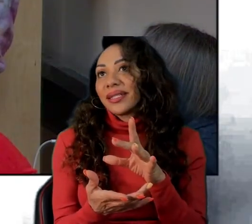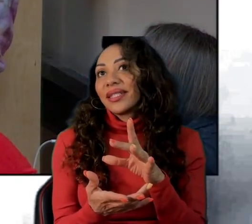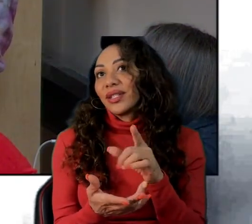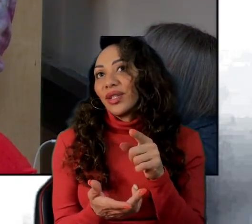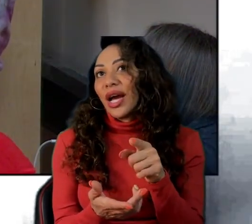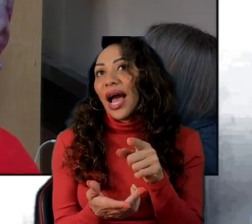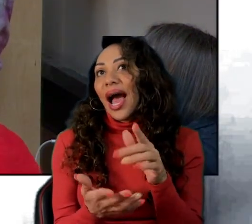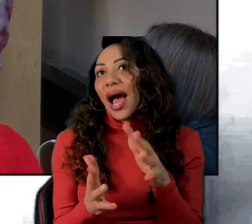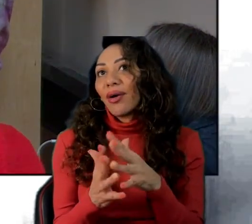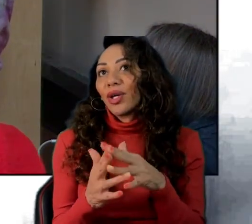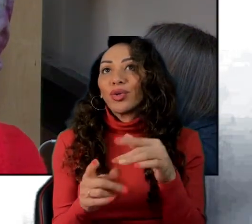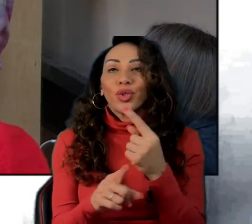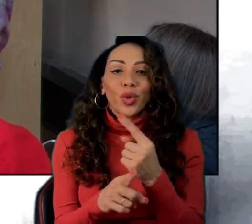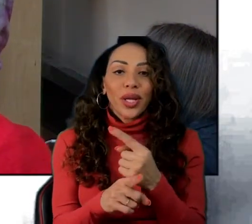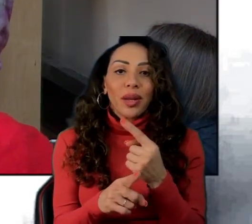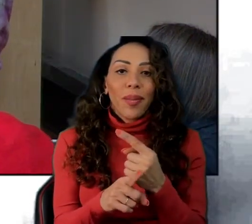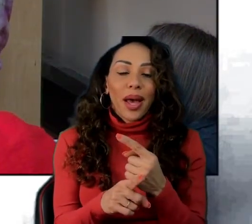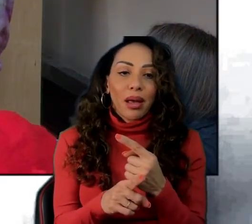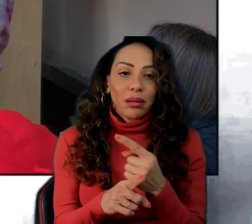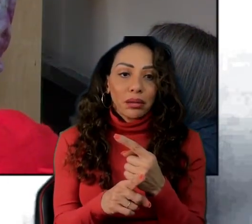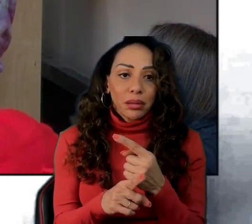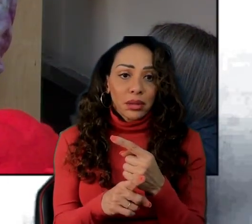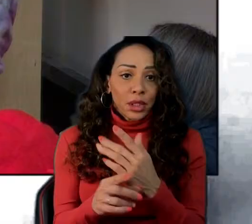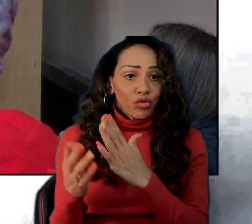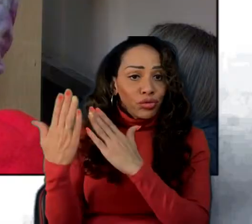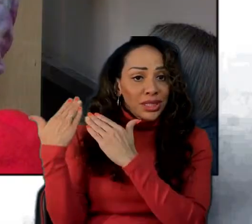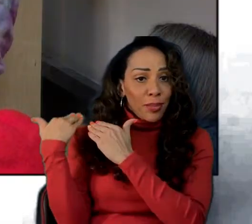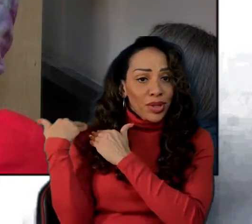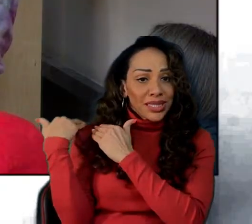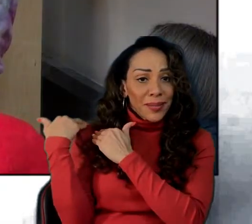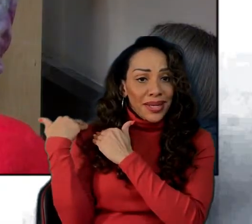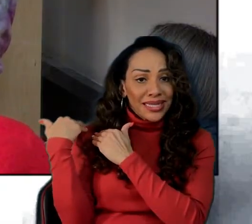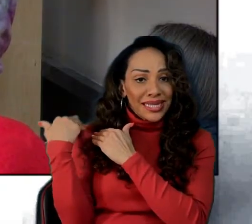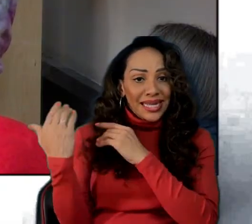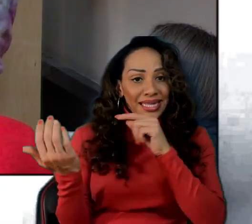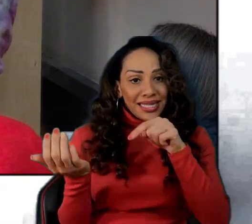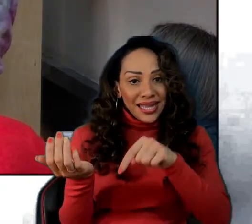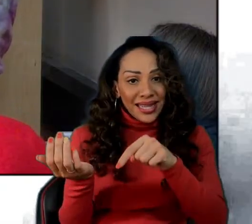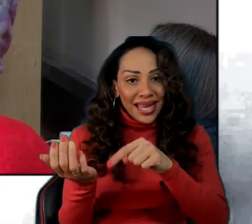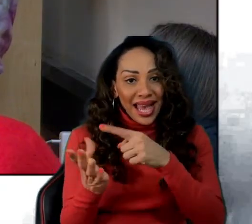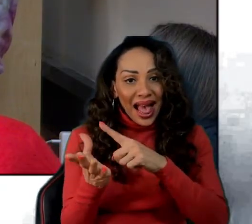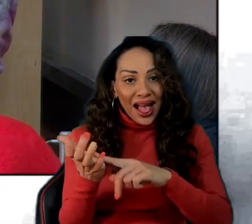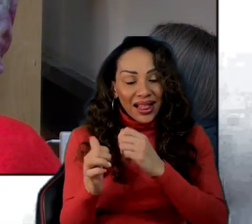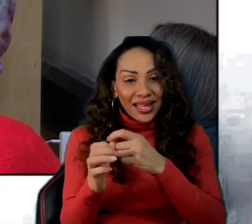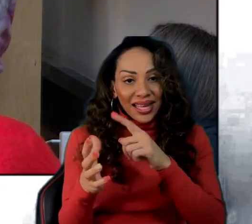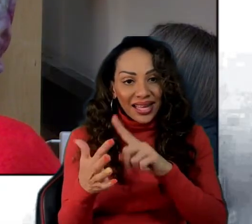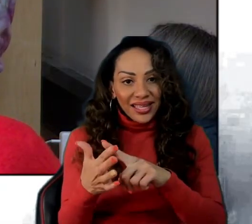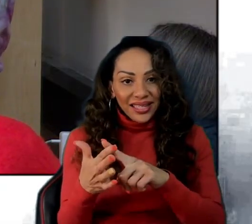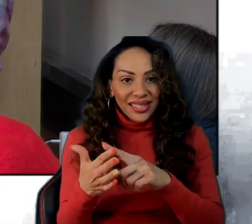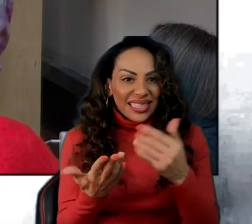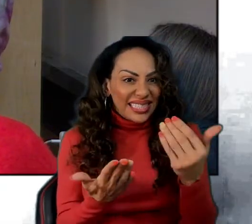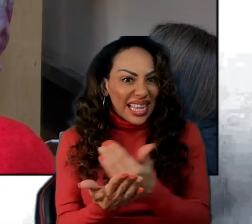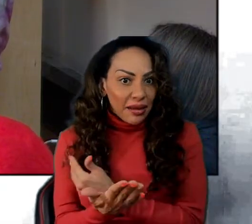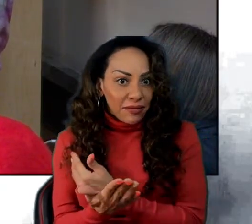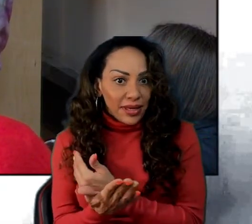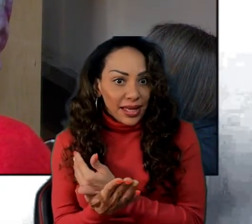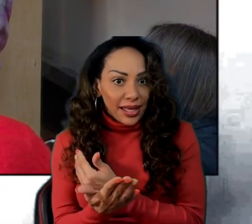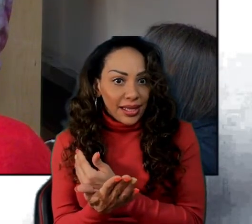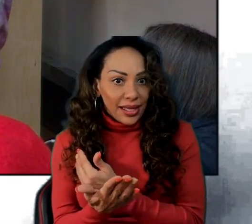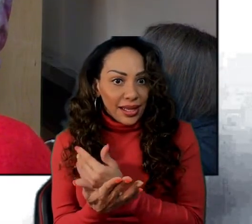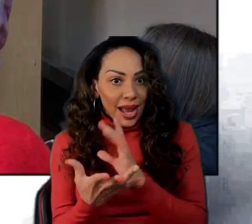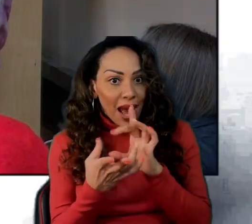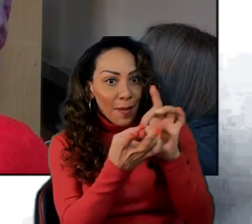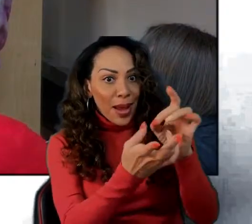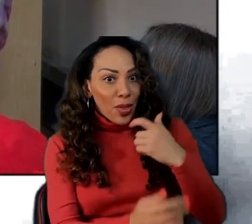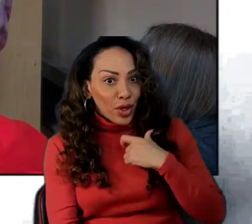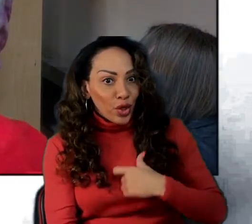only now when you were talking about safety, I realized that the safety was not towards the human audiences, but towards the algae,